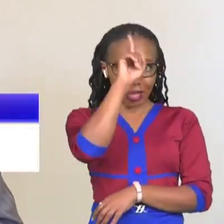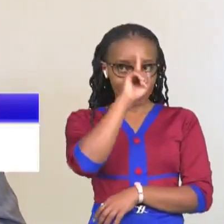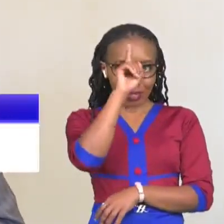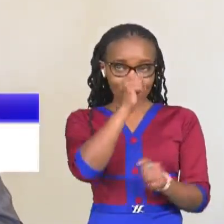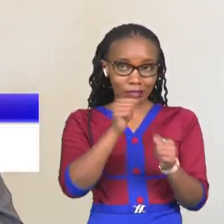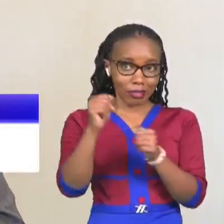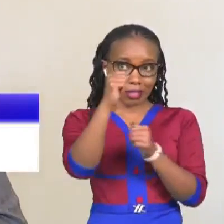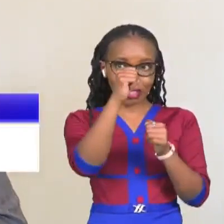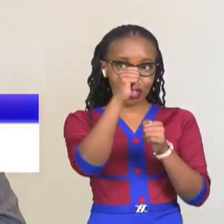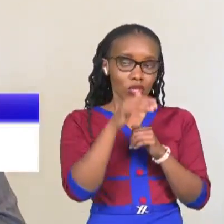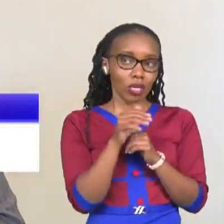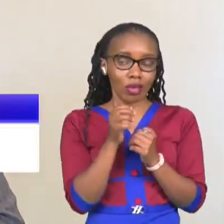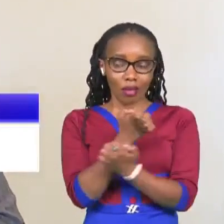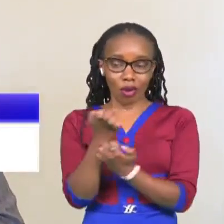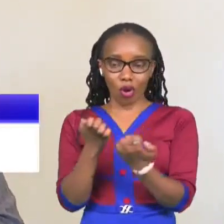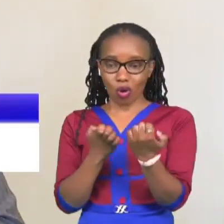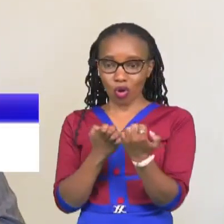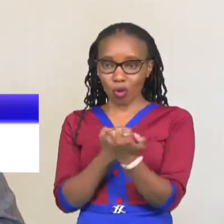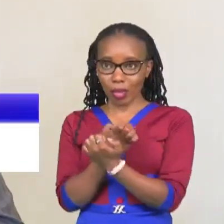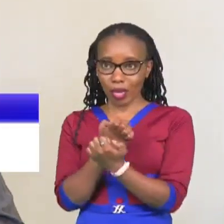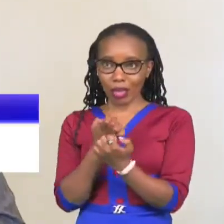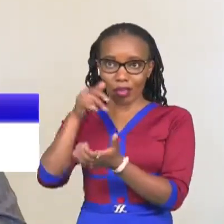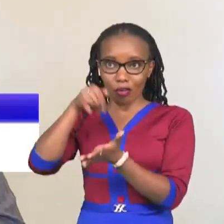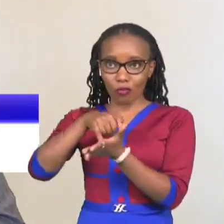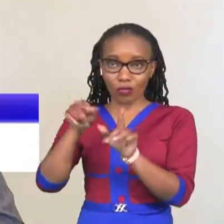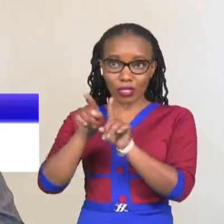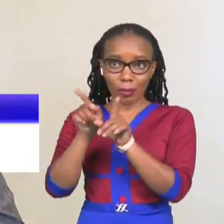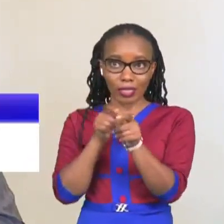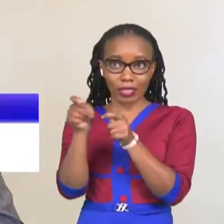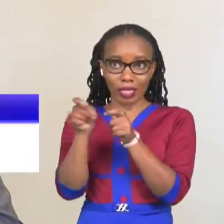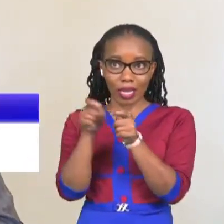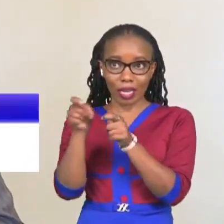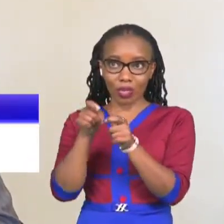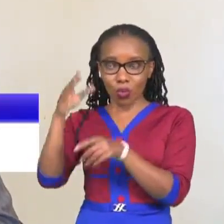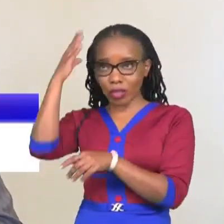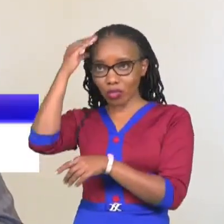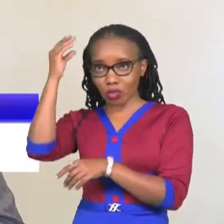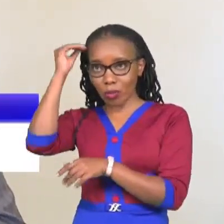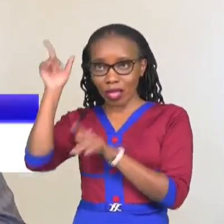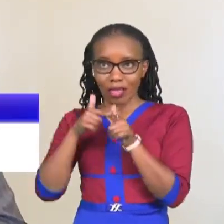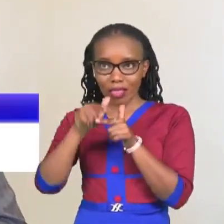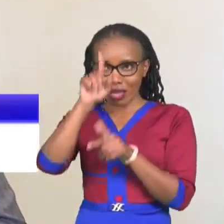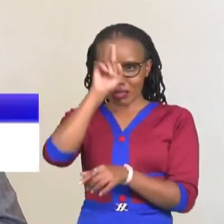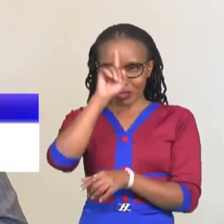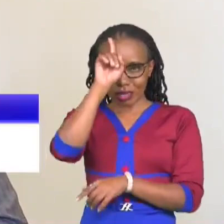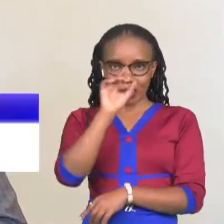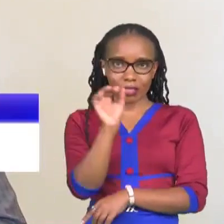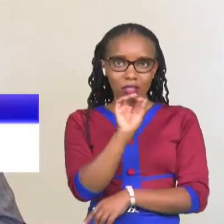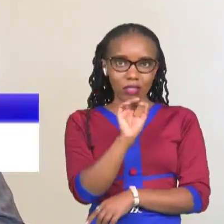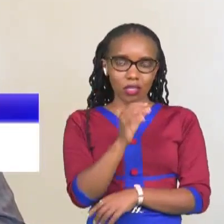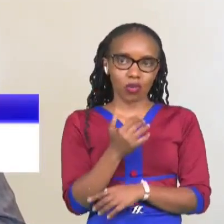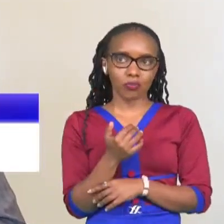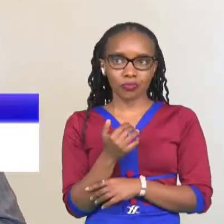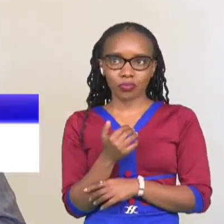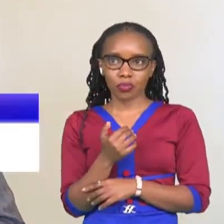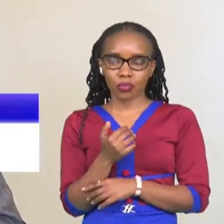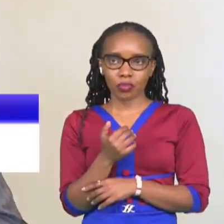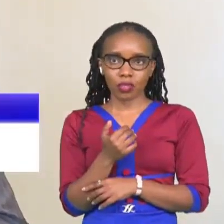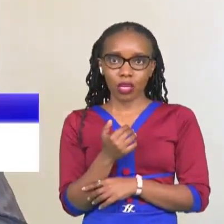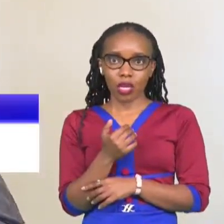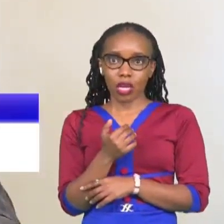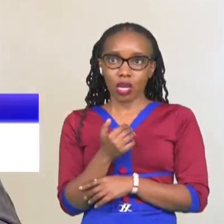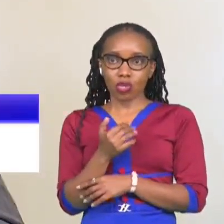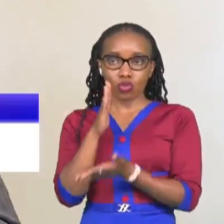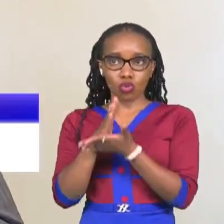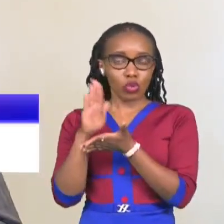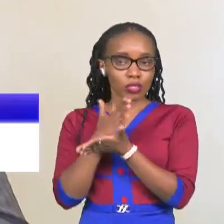to economically integrate and trade with this country, then we're not serious. I think from his perspective, he was showing, look,